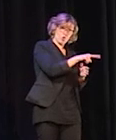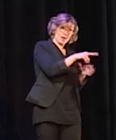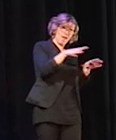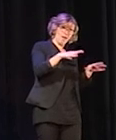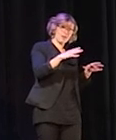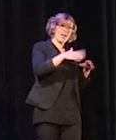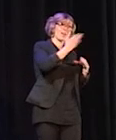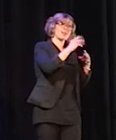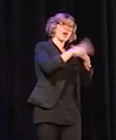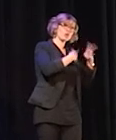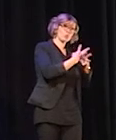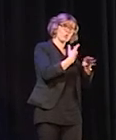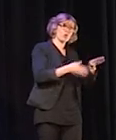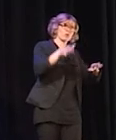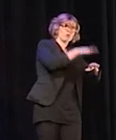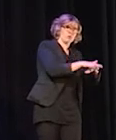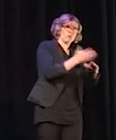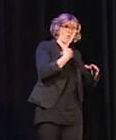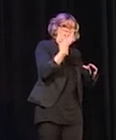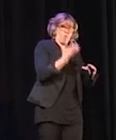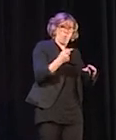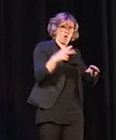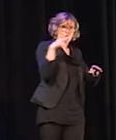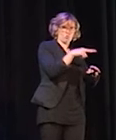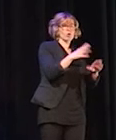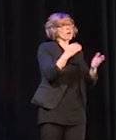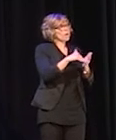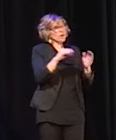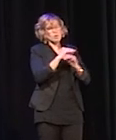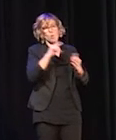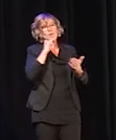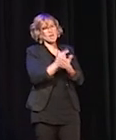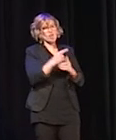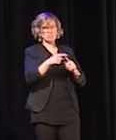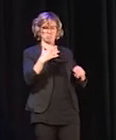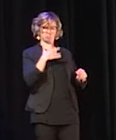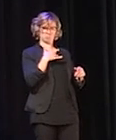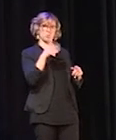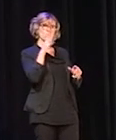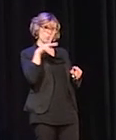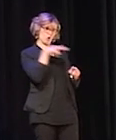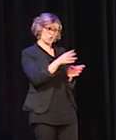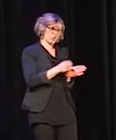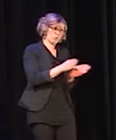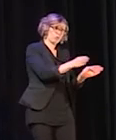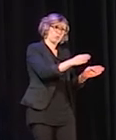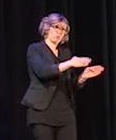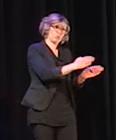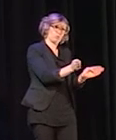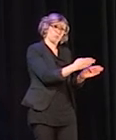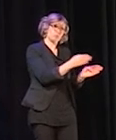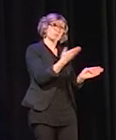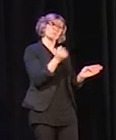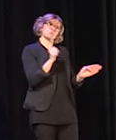at in the next world. Again, there's no guarantee, but I can place pretty good bets or solid bets that the probability of you being